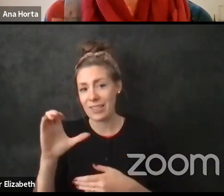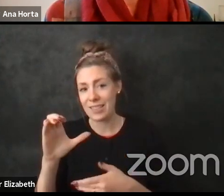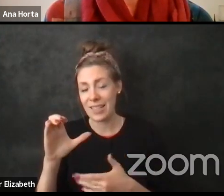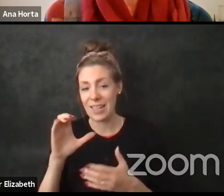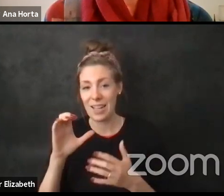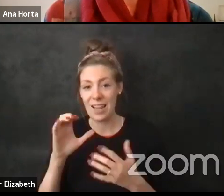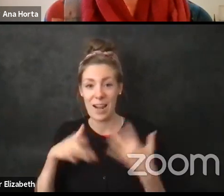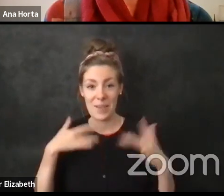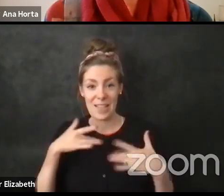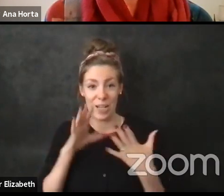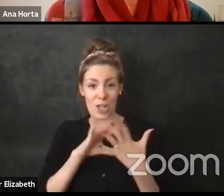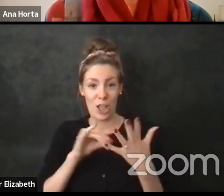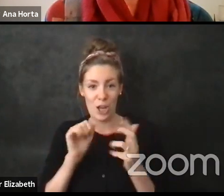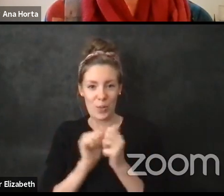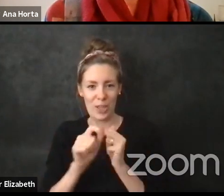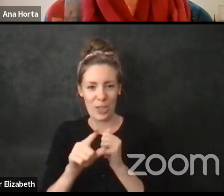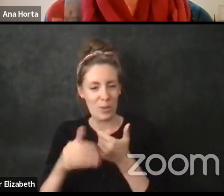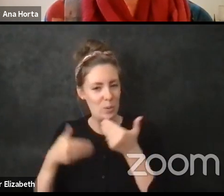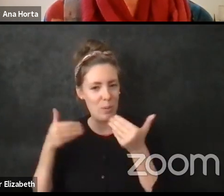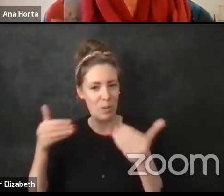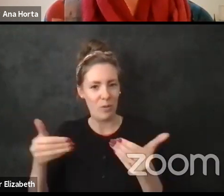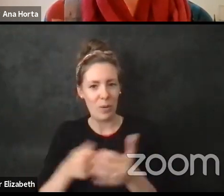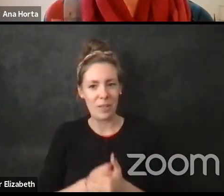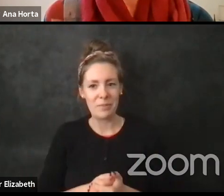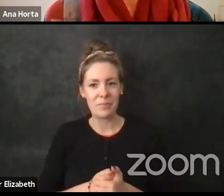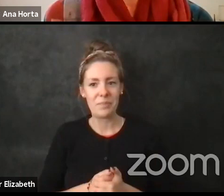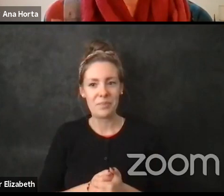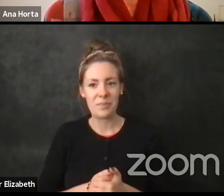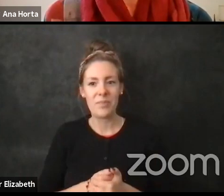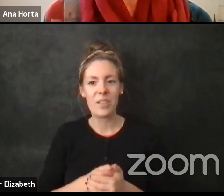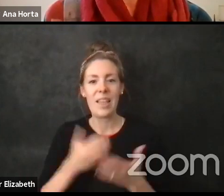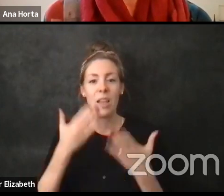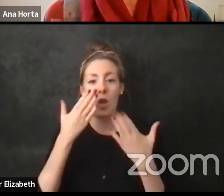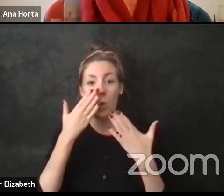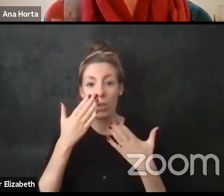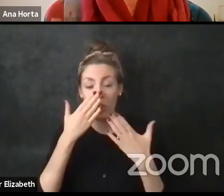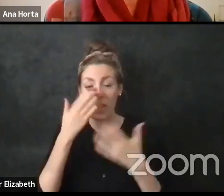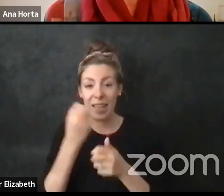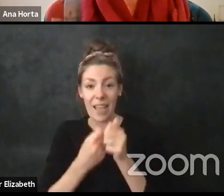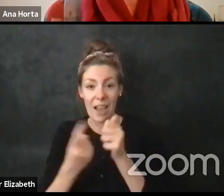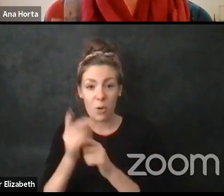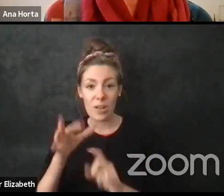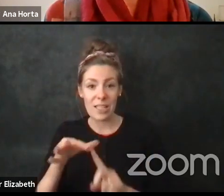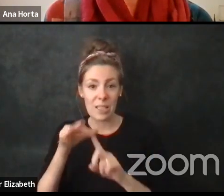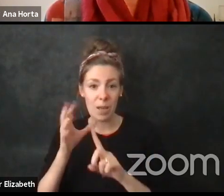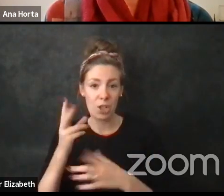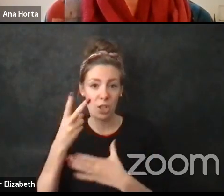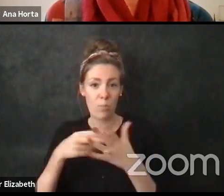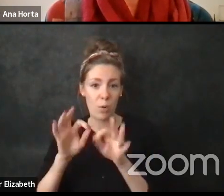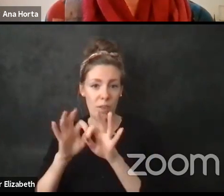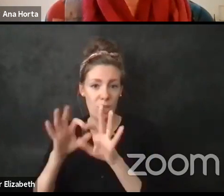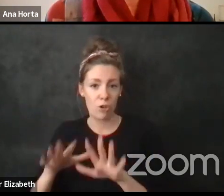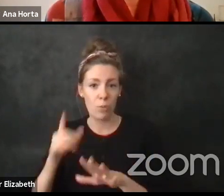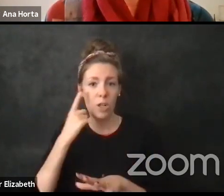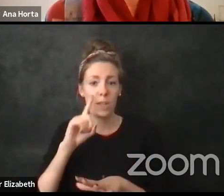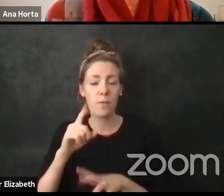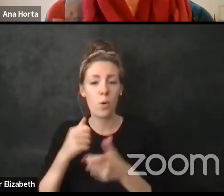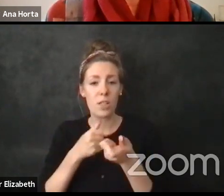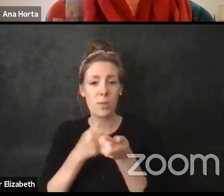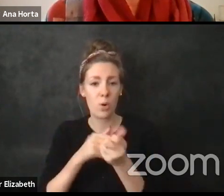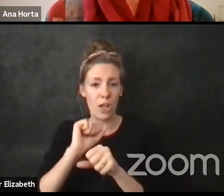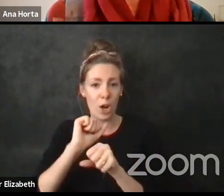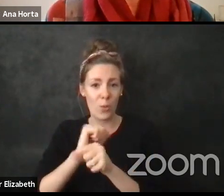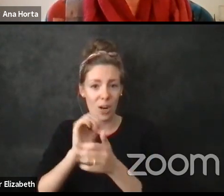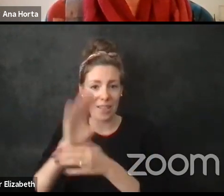you and with you as we move forward in this process. With that, I want to thank everyone, especially our interpreters, for supporting our work this